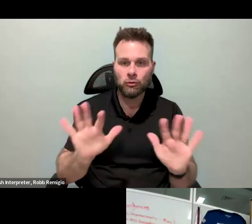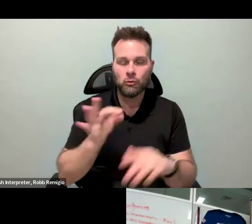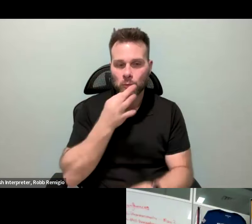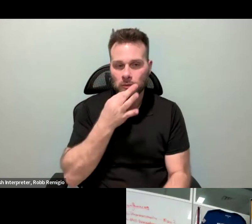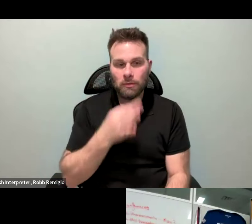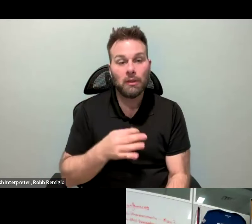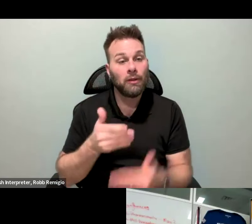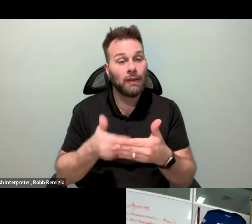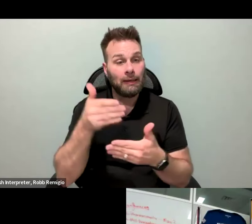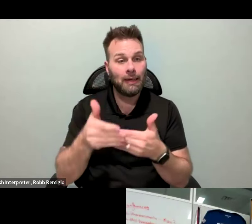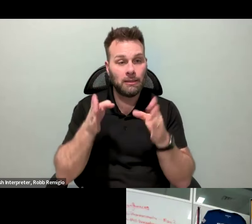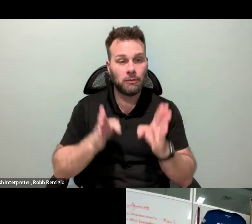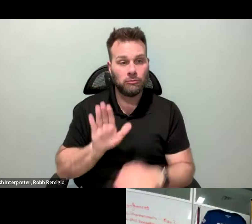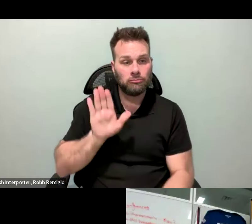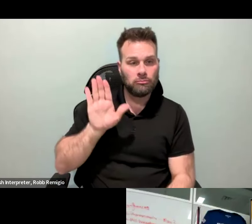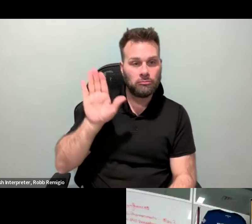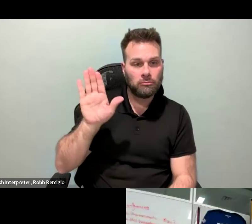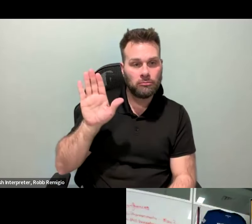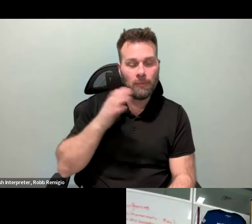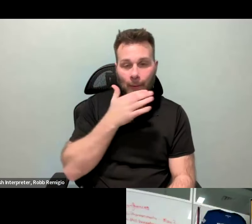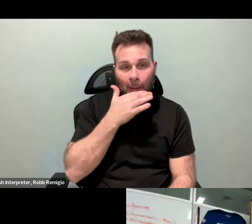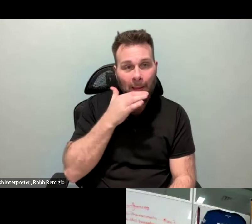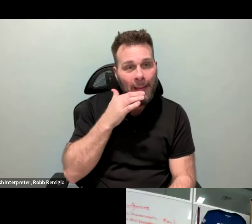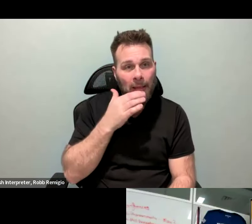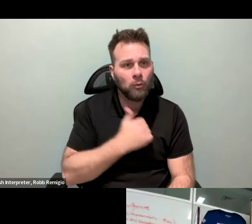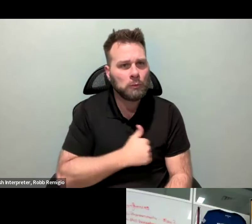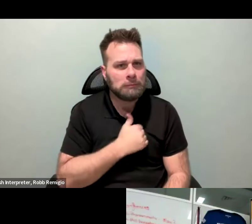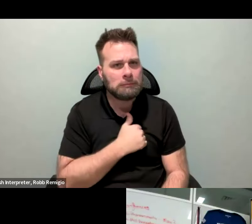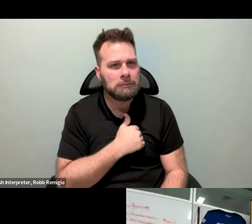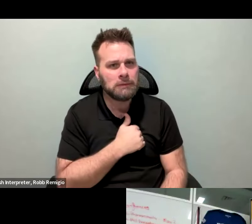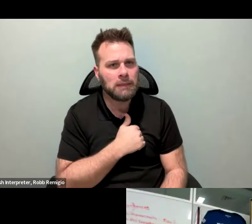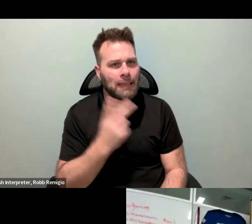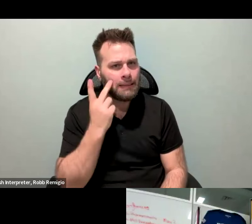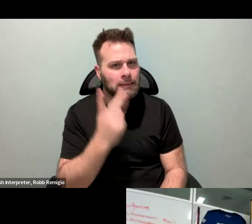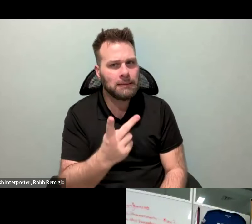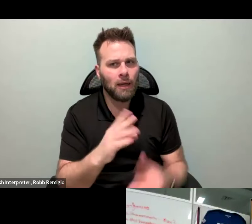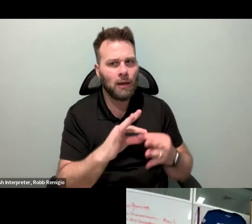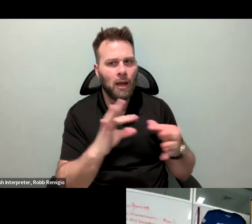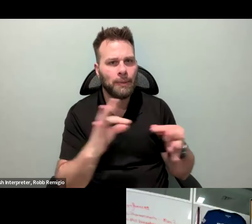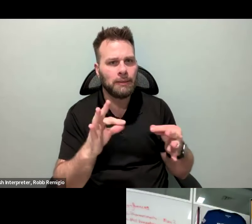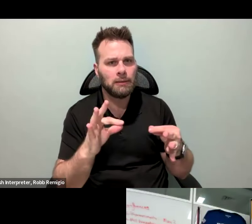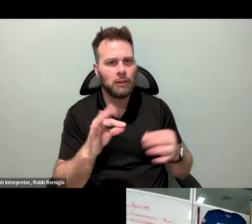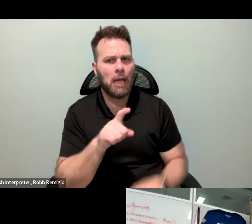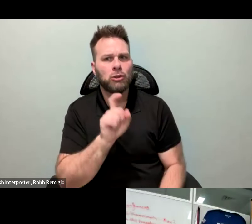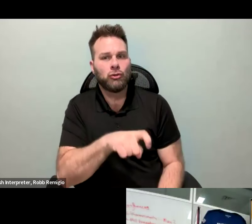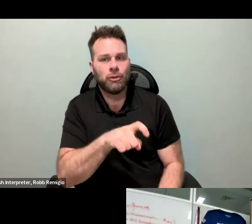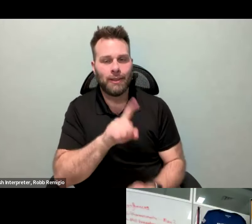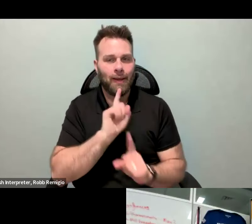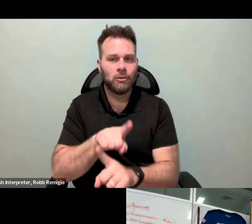next hand that's raised is from... Sorry, Edith. I just see a comment that I think should